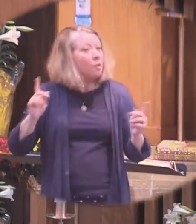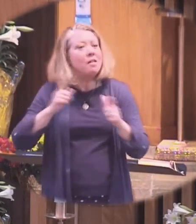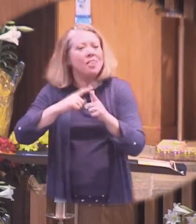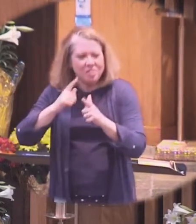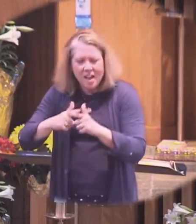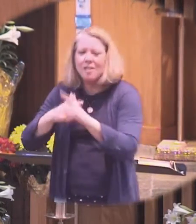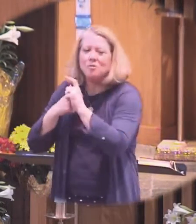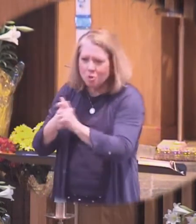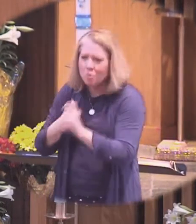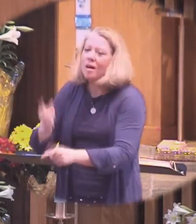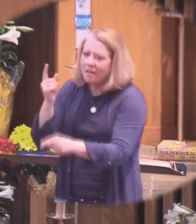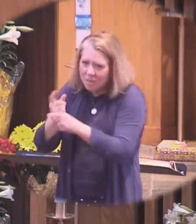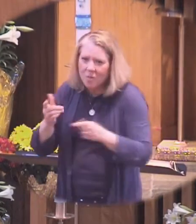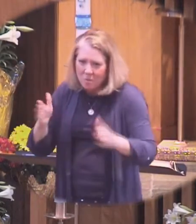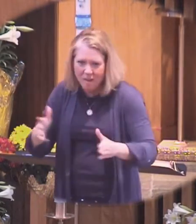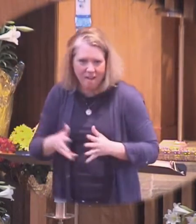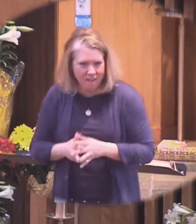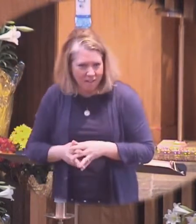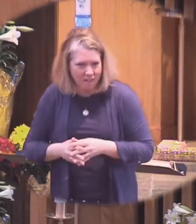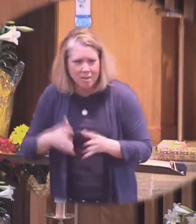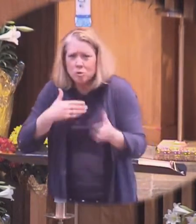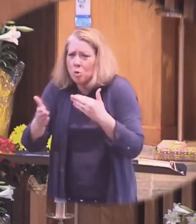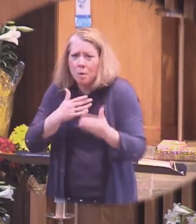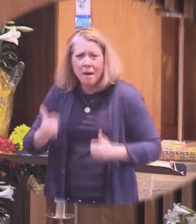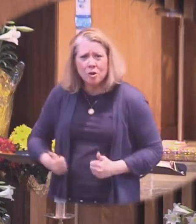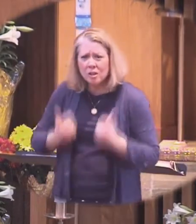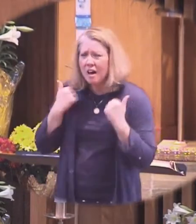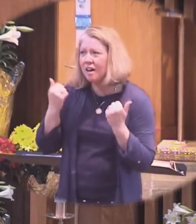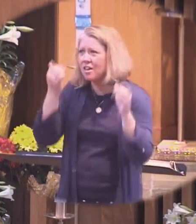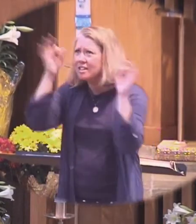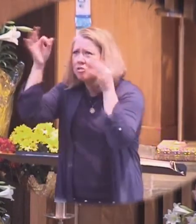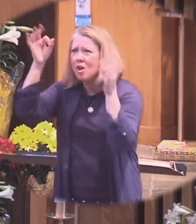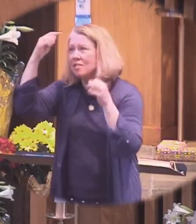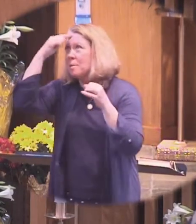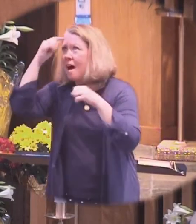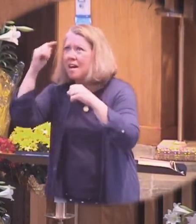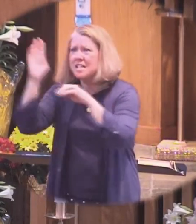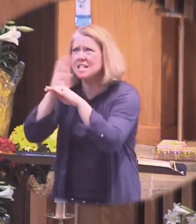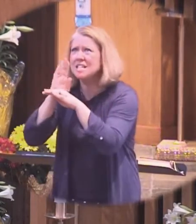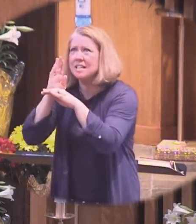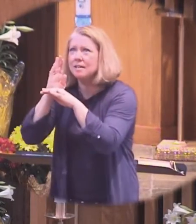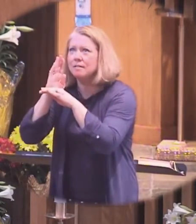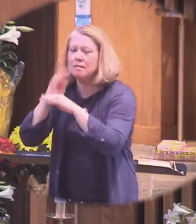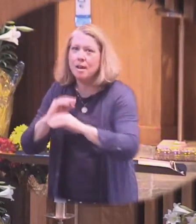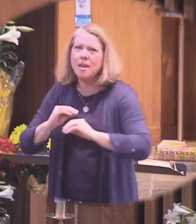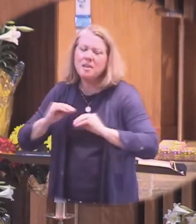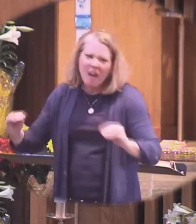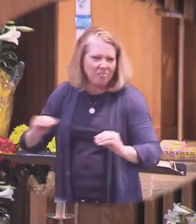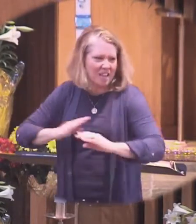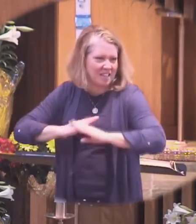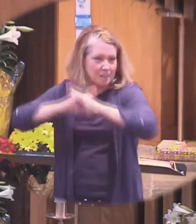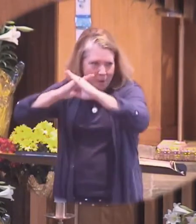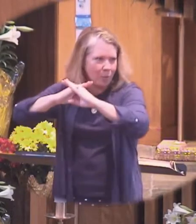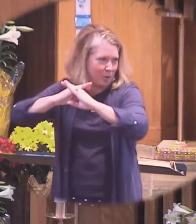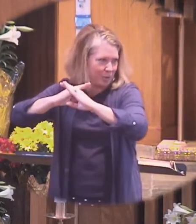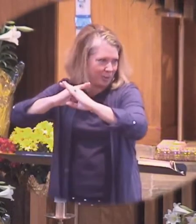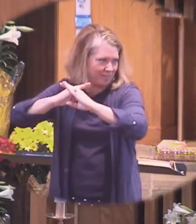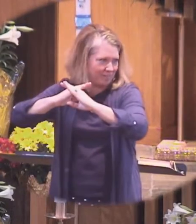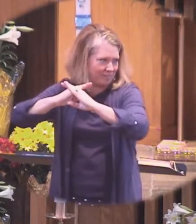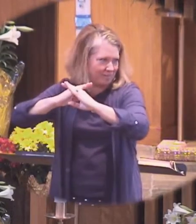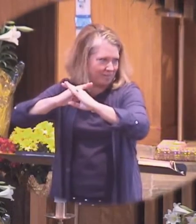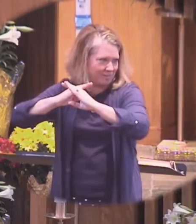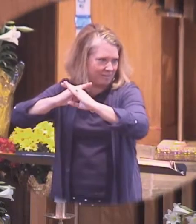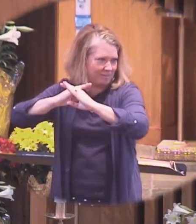no matter what we face, what distractions might be on our mind, nothing can get in the way of where God is inviting